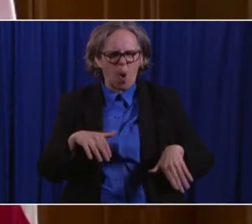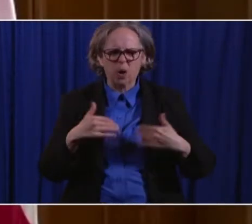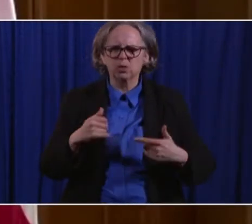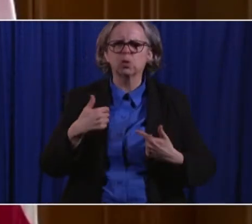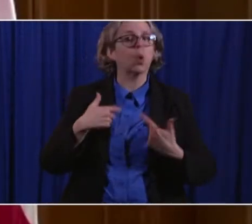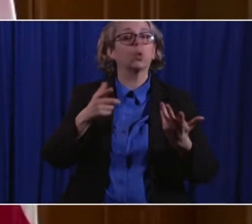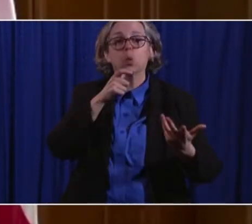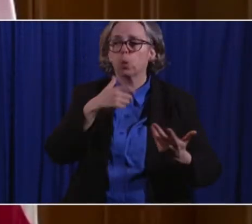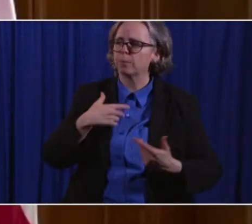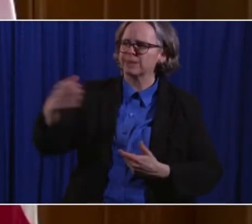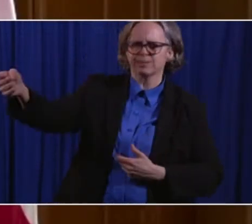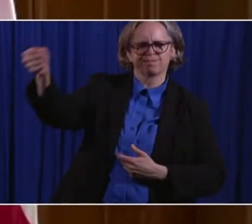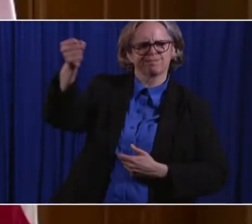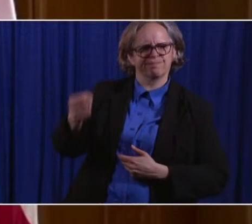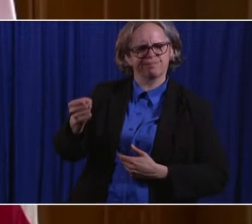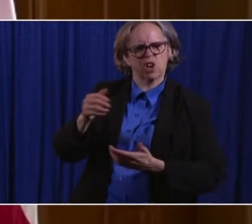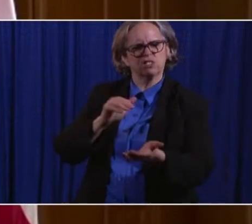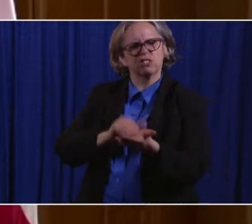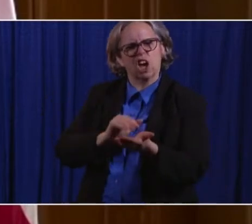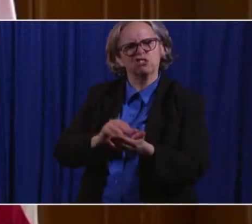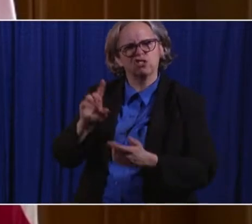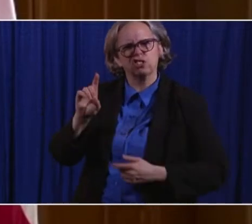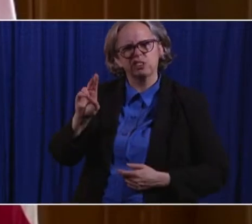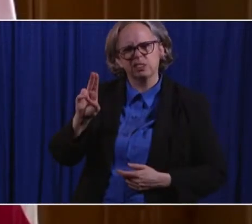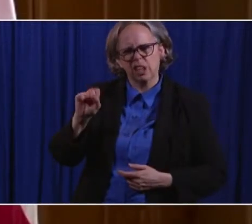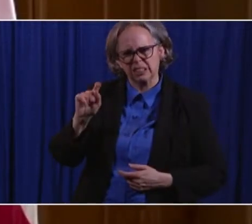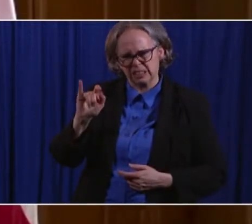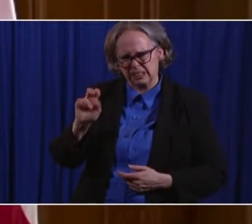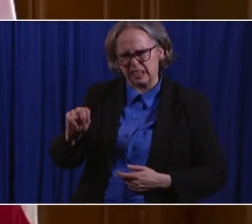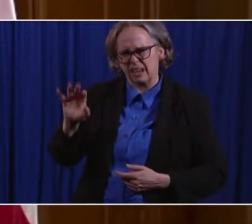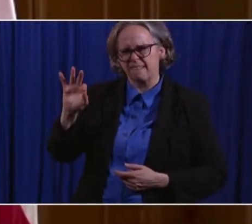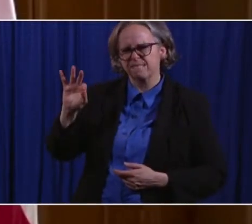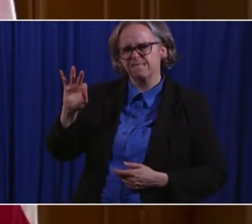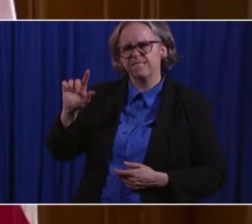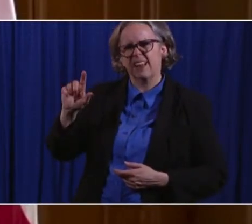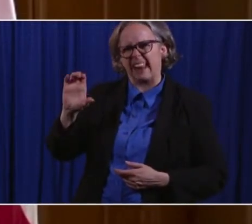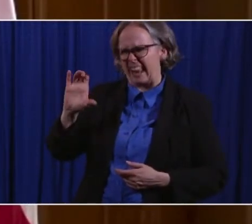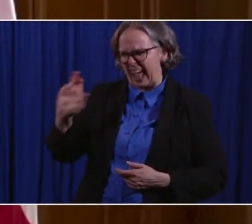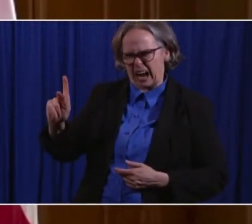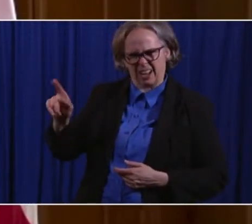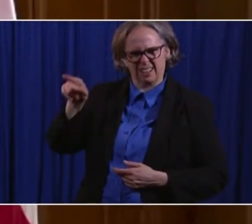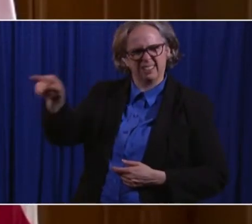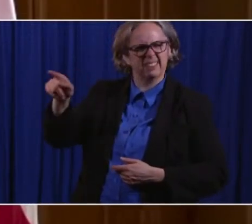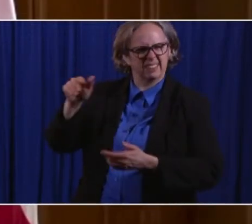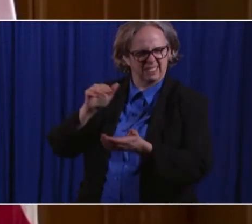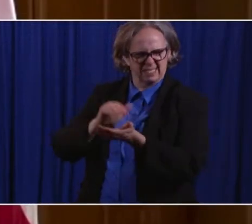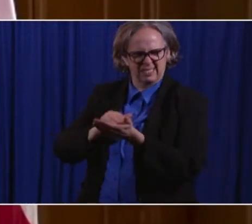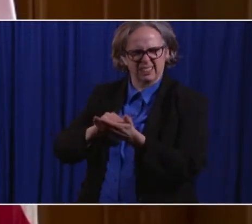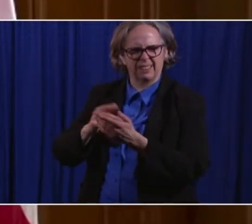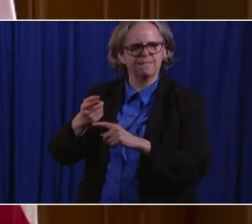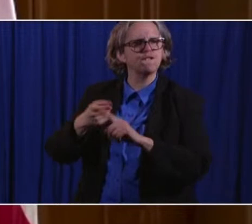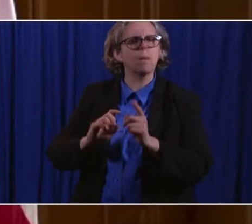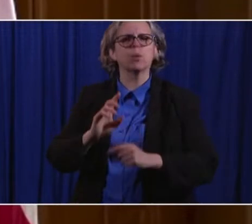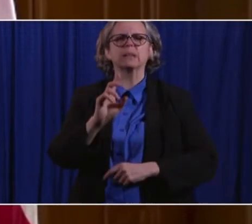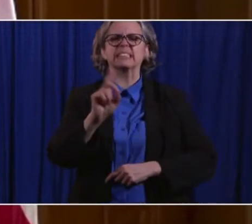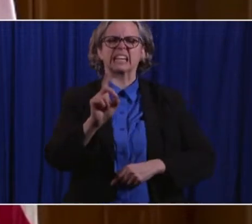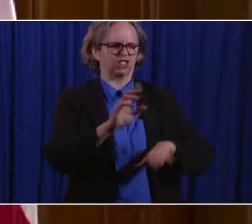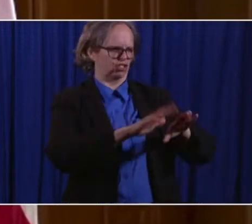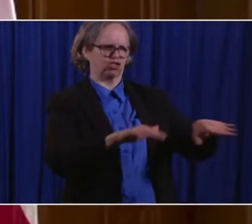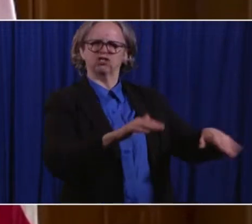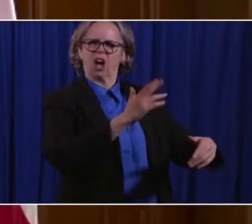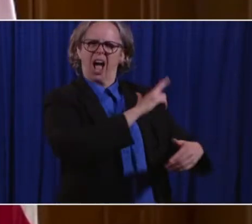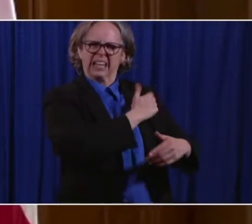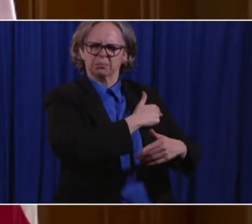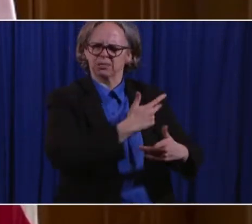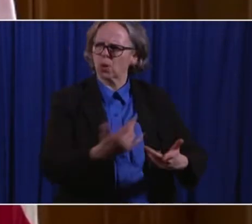chief rheumatology at Dayton Children's Hospital in Dayton, to talk to us about this syndrome. Doctor, thank you for joining us,